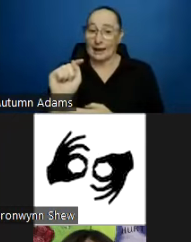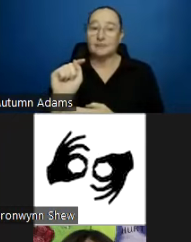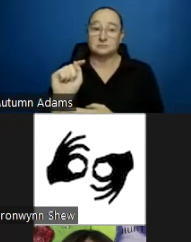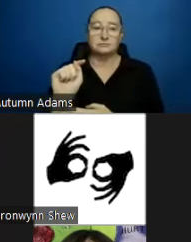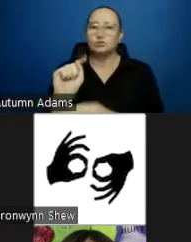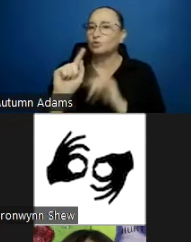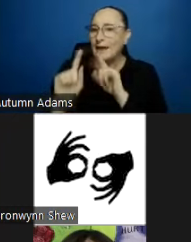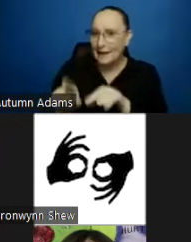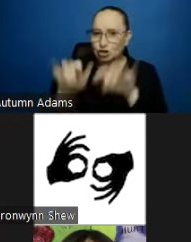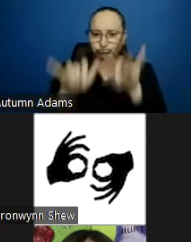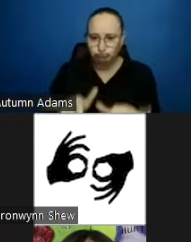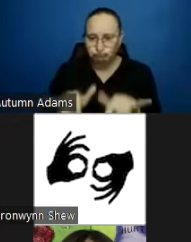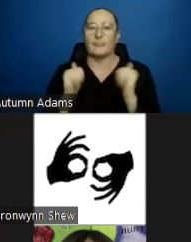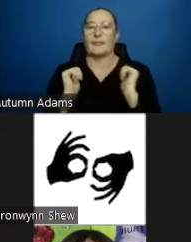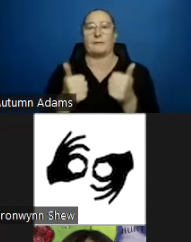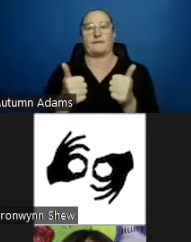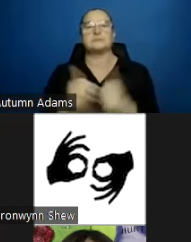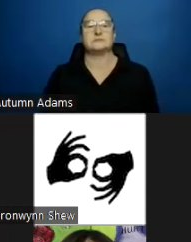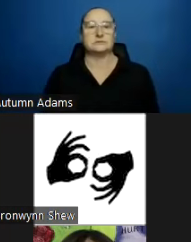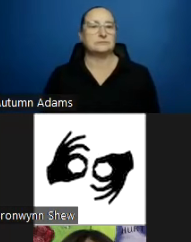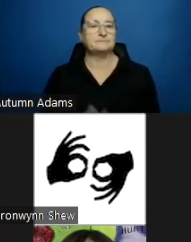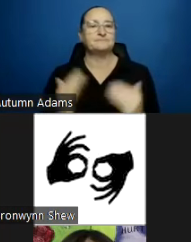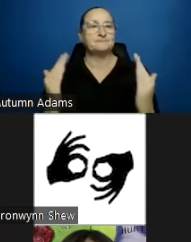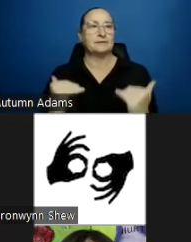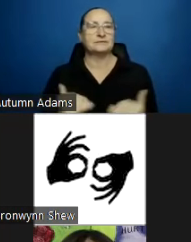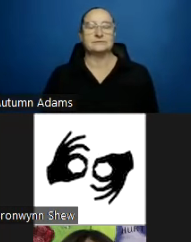would be great. Okay, next slide.